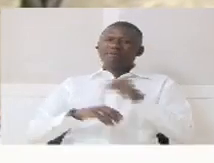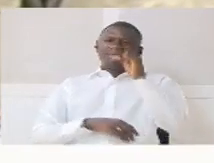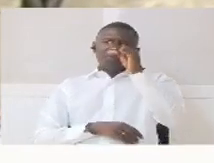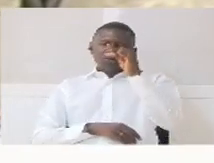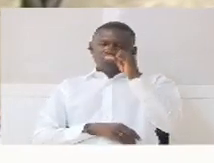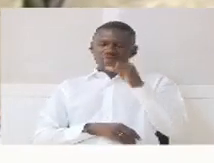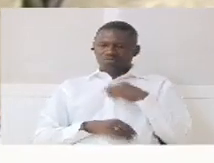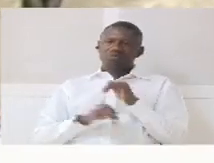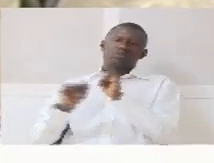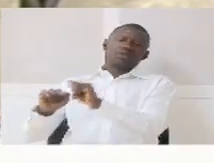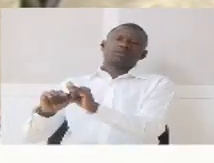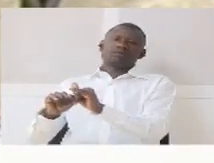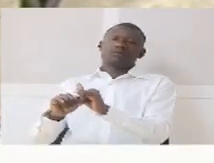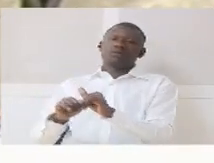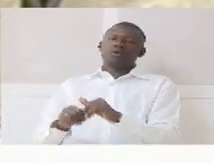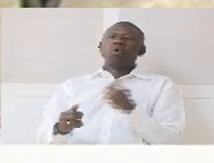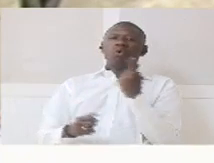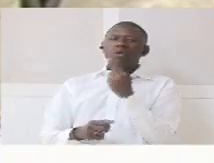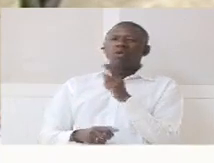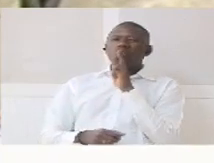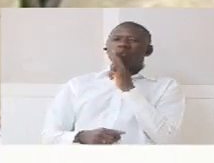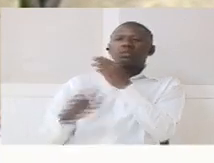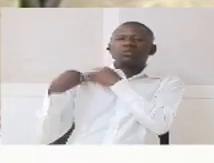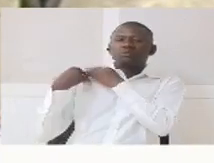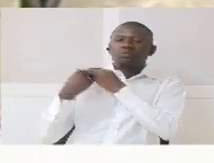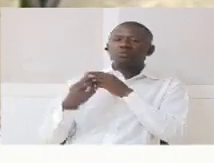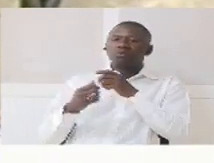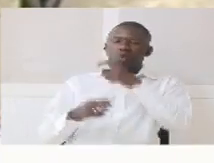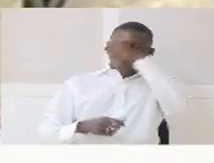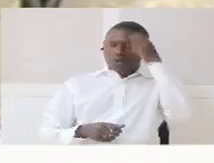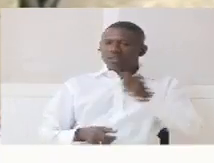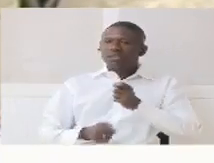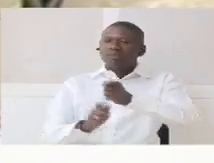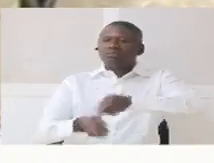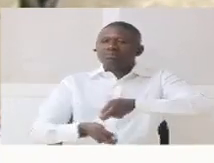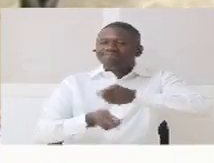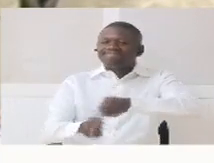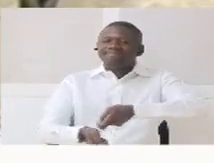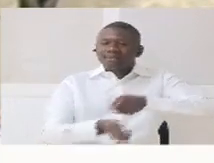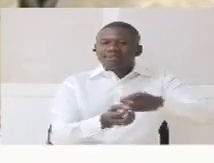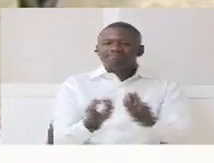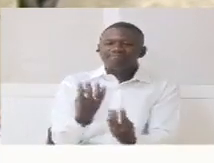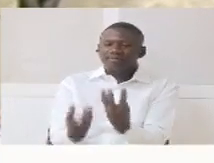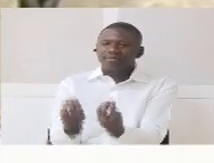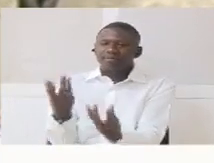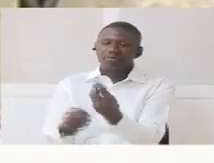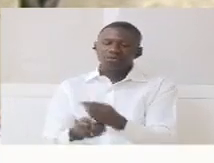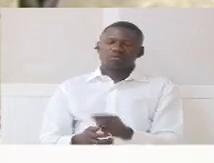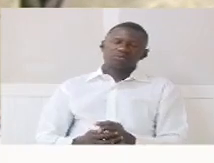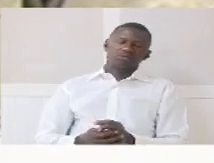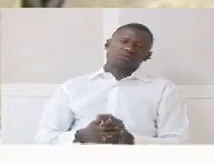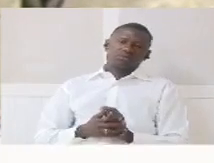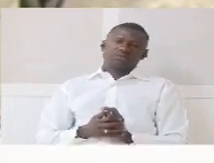Government from gardeners nyol. These are the gardeners. Or generally, you have a mess boy. Or generally, we call them the mess